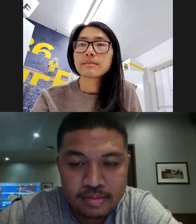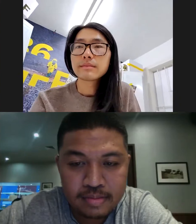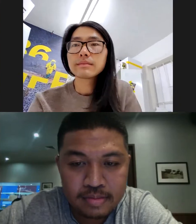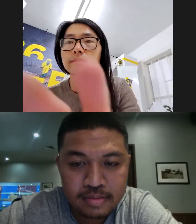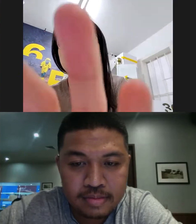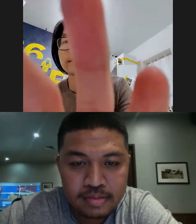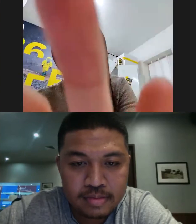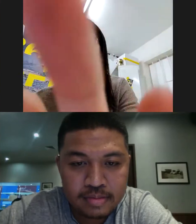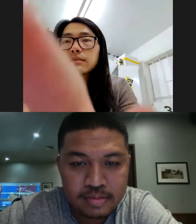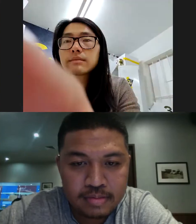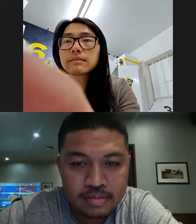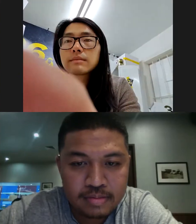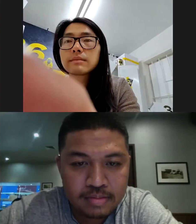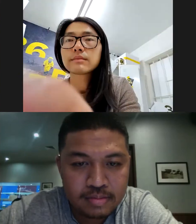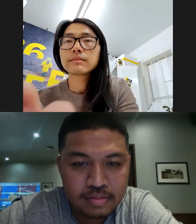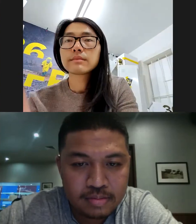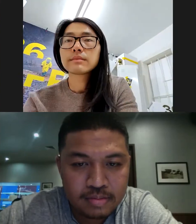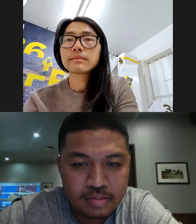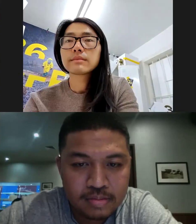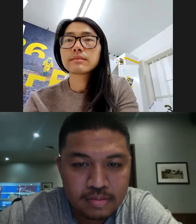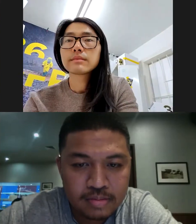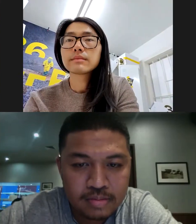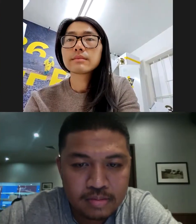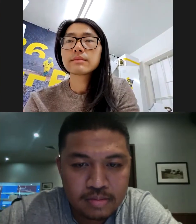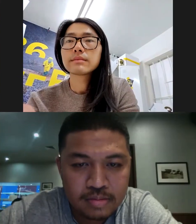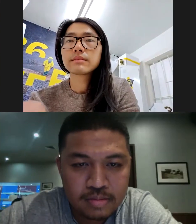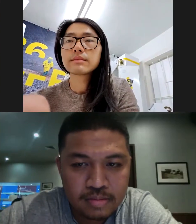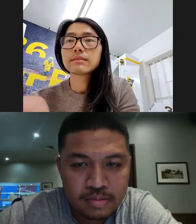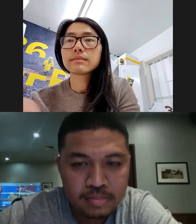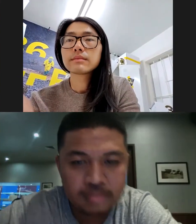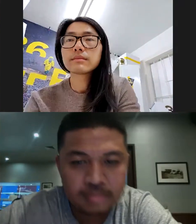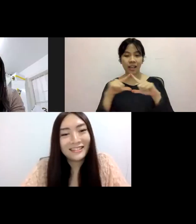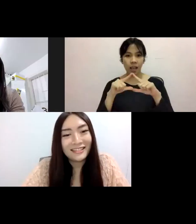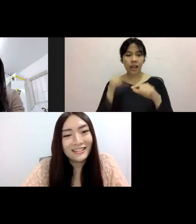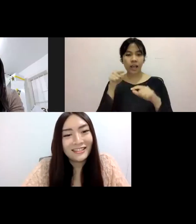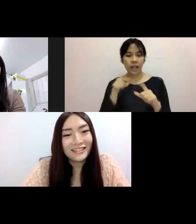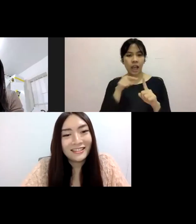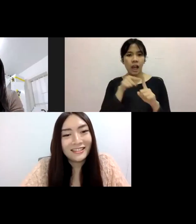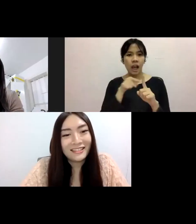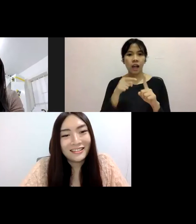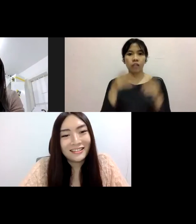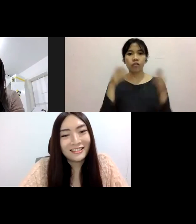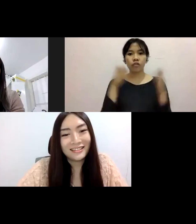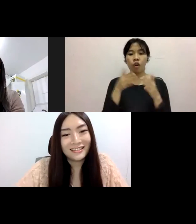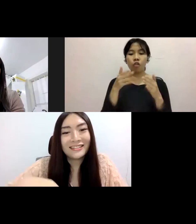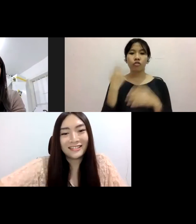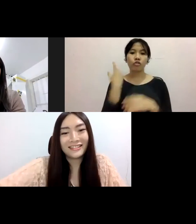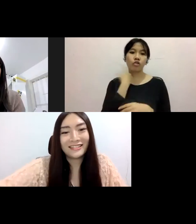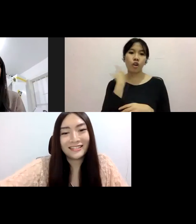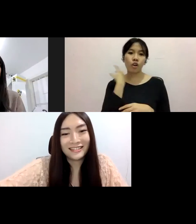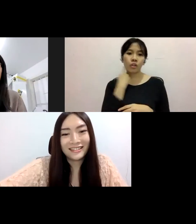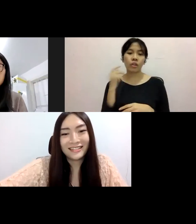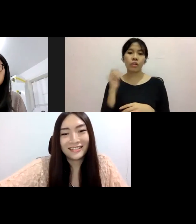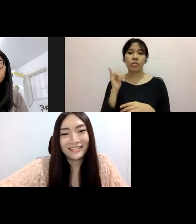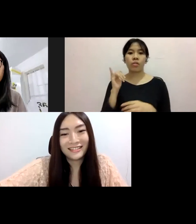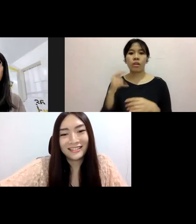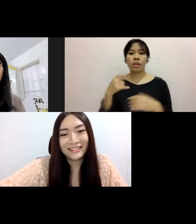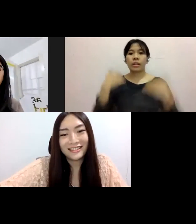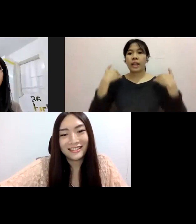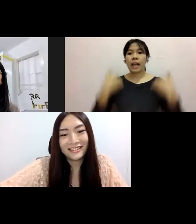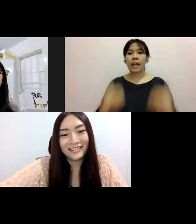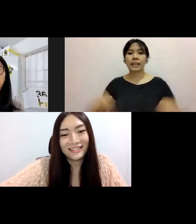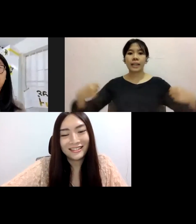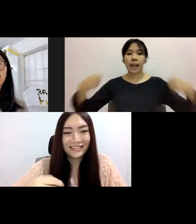Allegra is an insightful medical doctor that focuses on mental and sexual health, as well as empowering sexual and